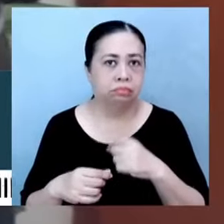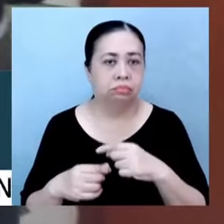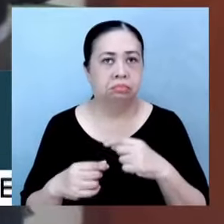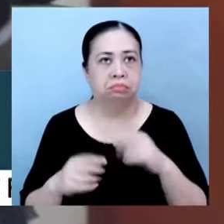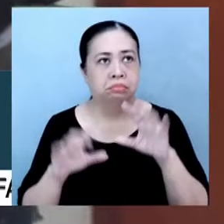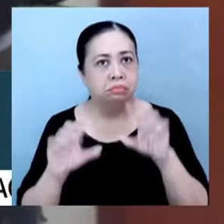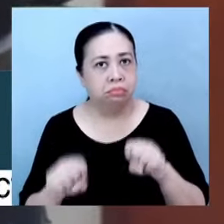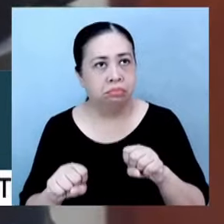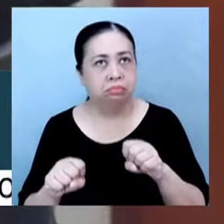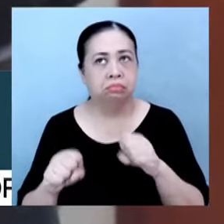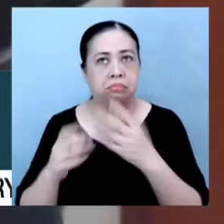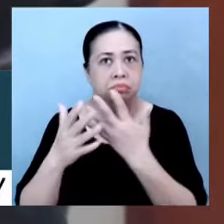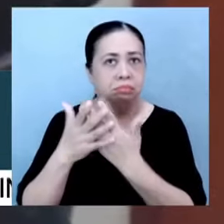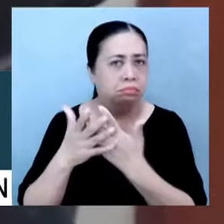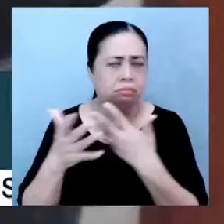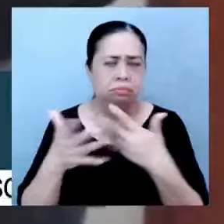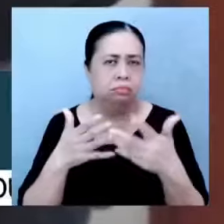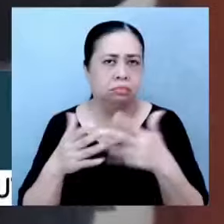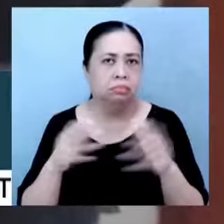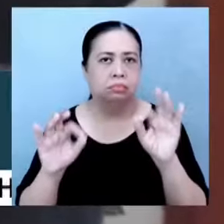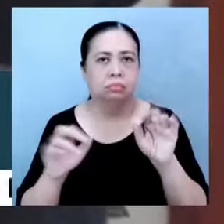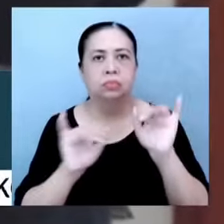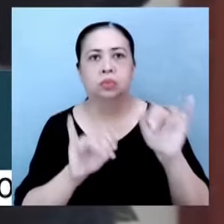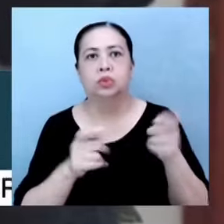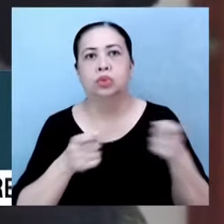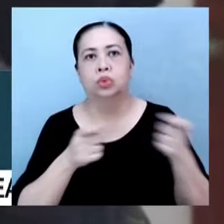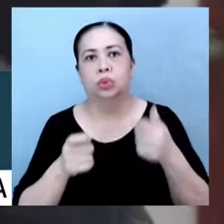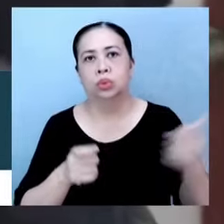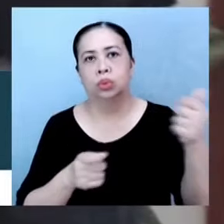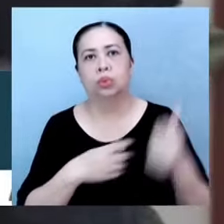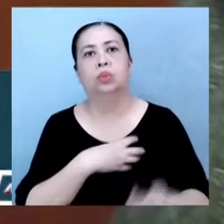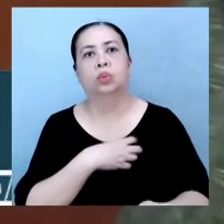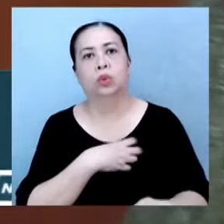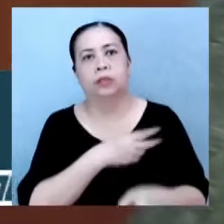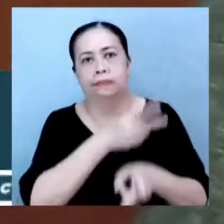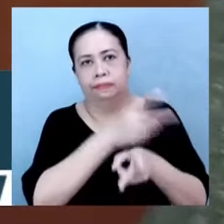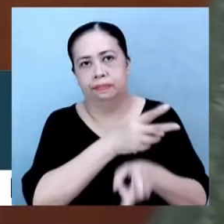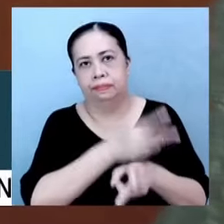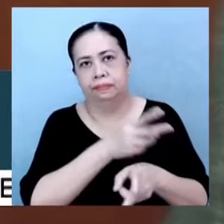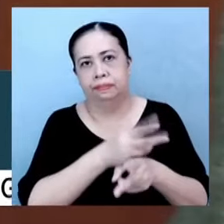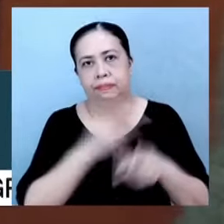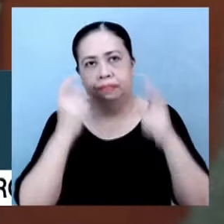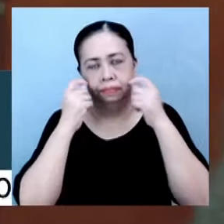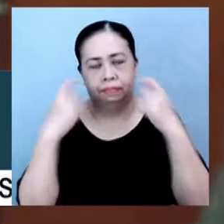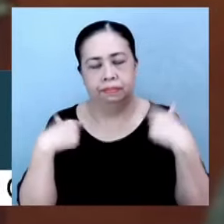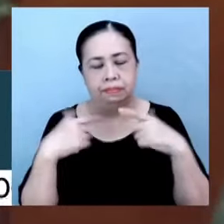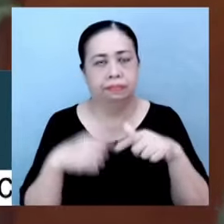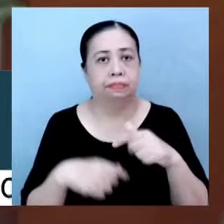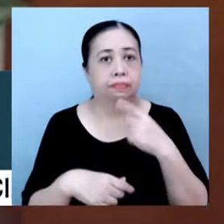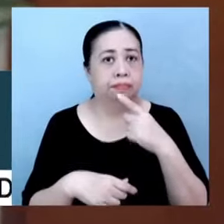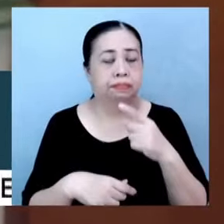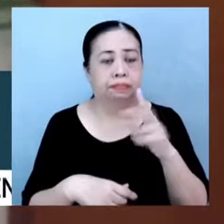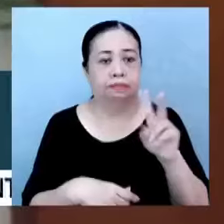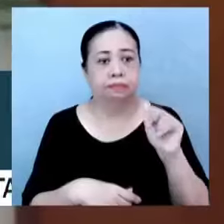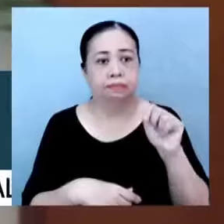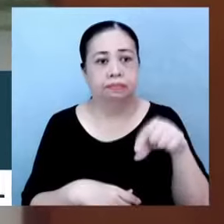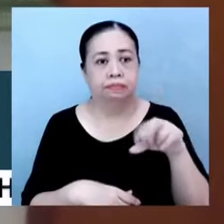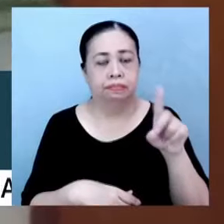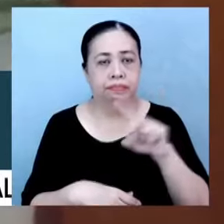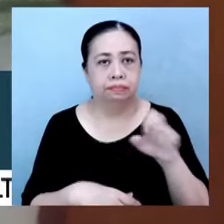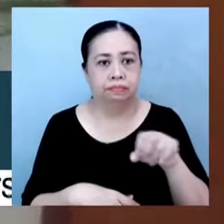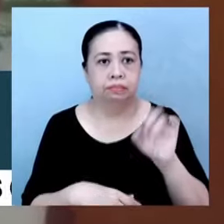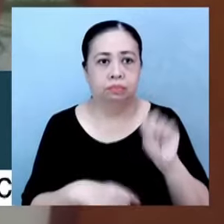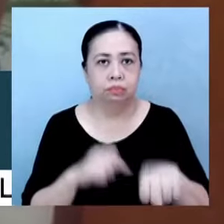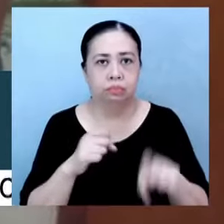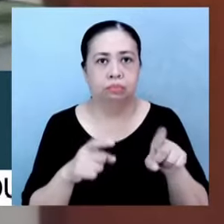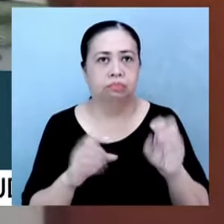house arrest, he is under the control of the police authorities. Vasquez emphasized that, simply put, Teves is deprived